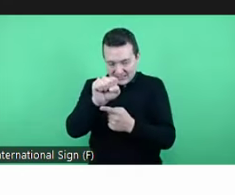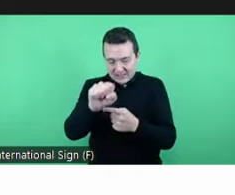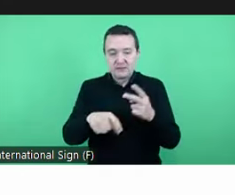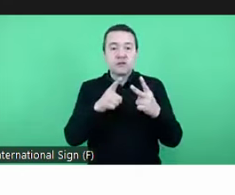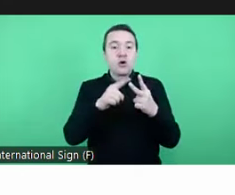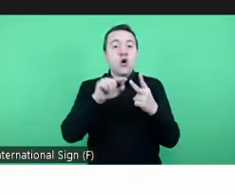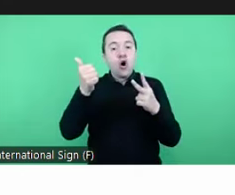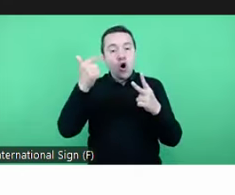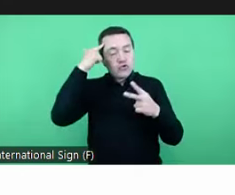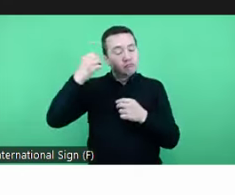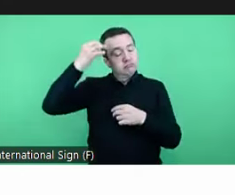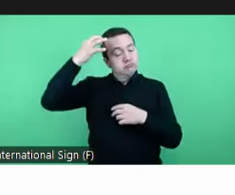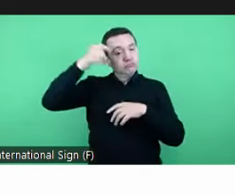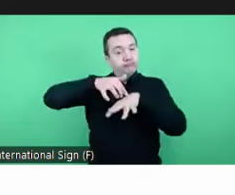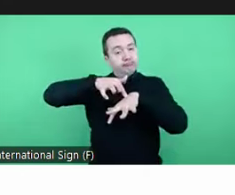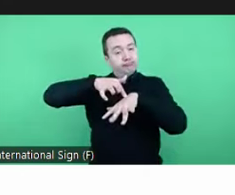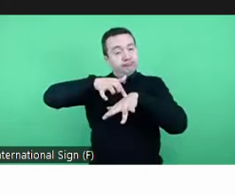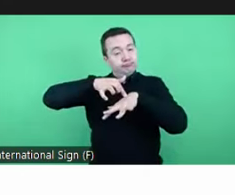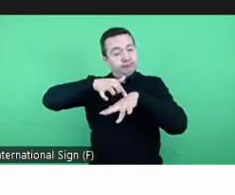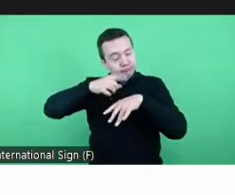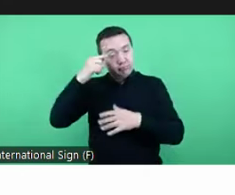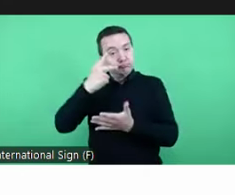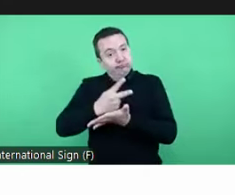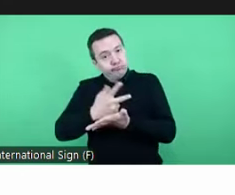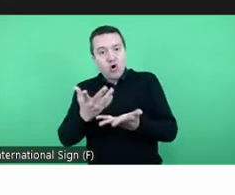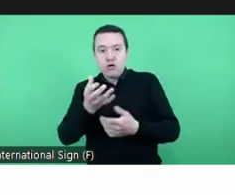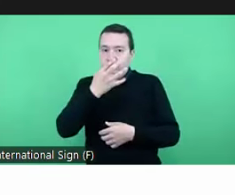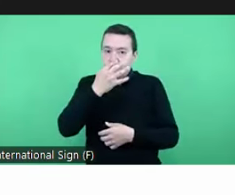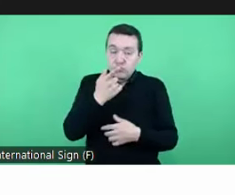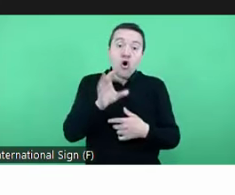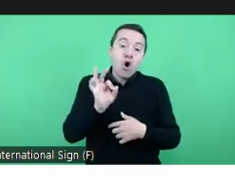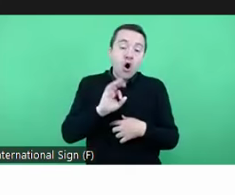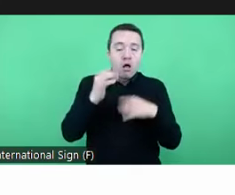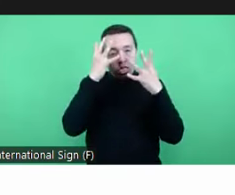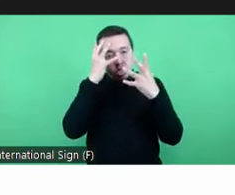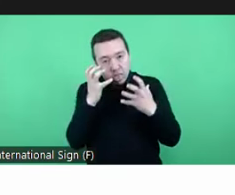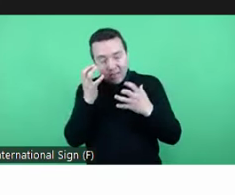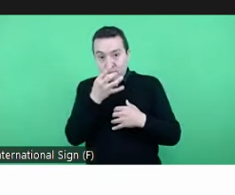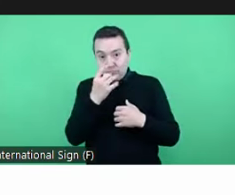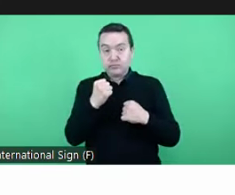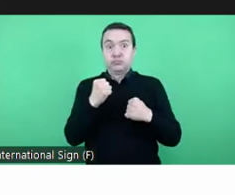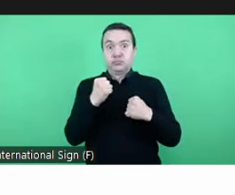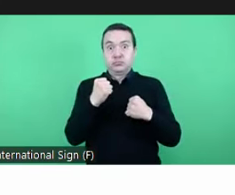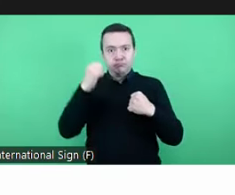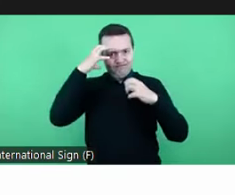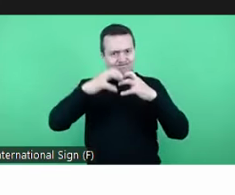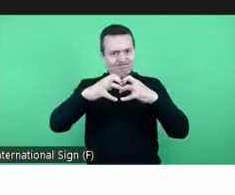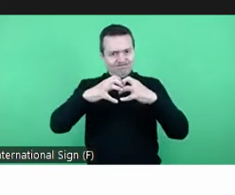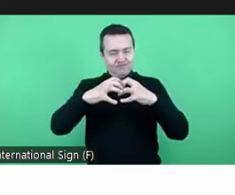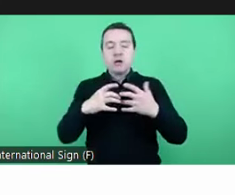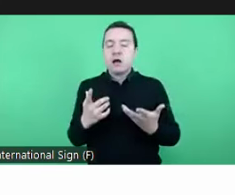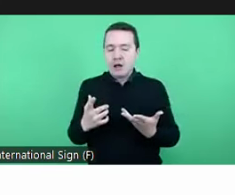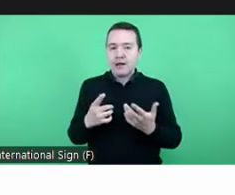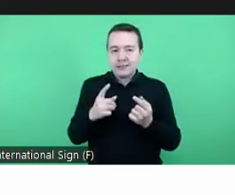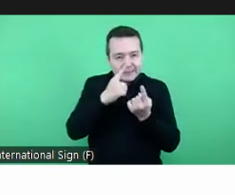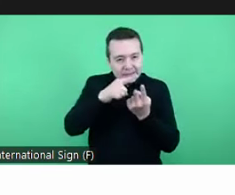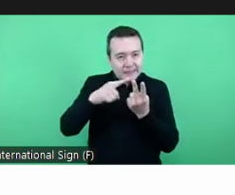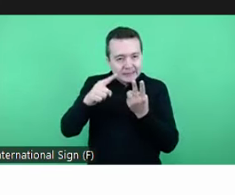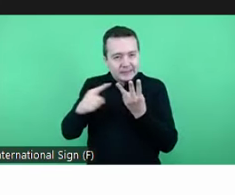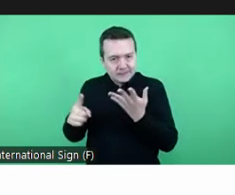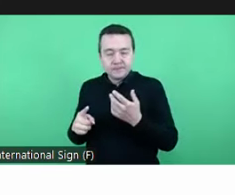some neuroleptics and antidepressants, as well as oncological drugs that are included